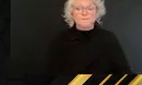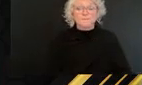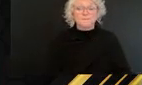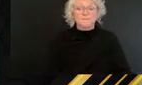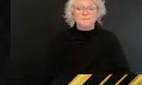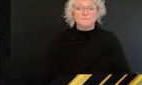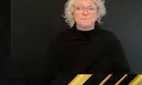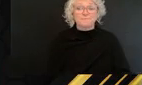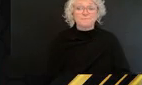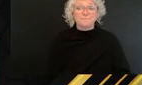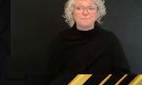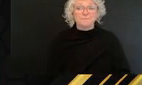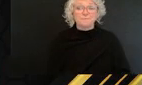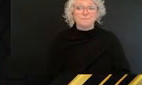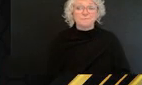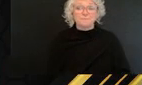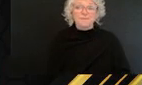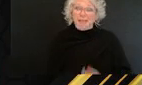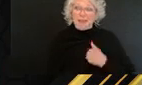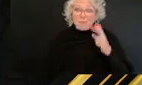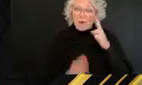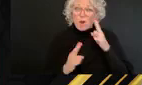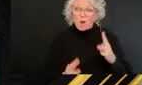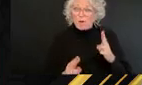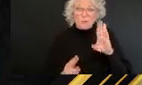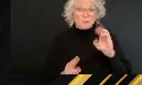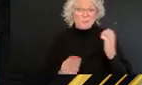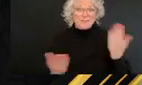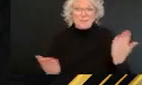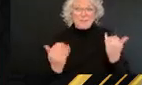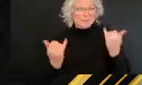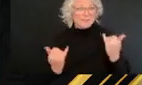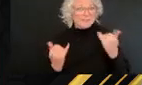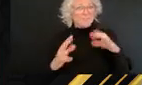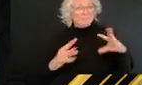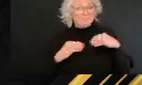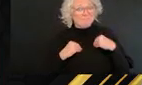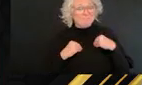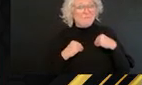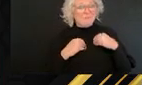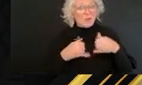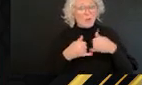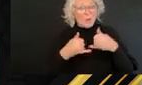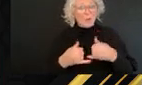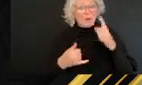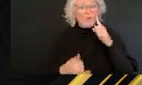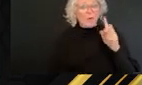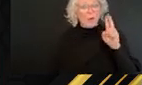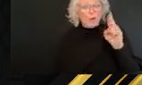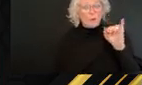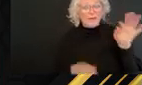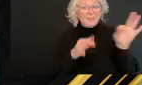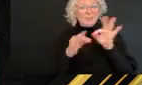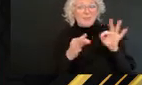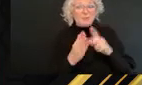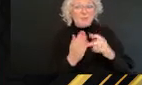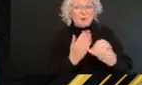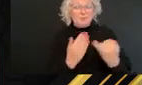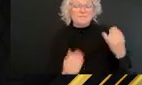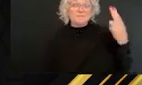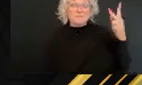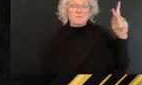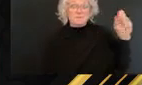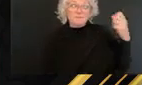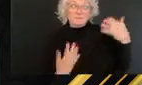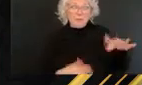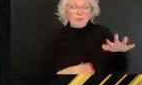and I'm extremely honored to be here today and to accept this award for the Uni Description Project. Helen Keller has been